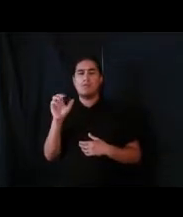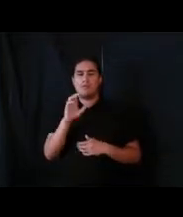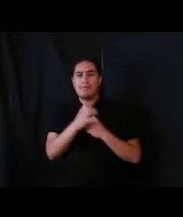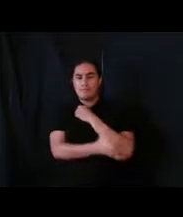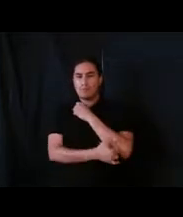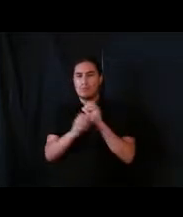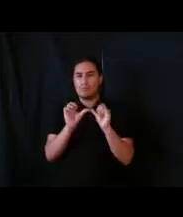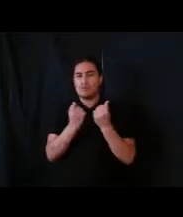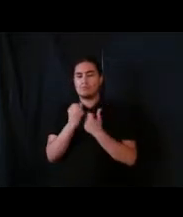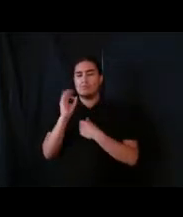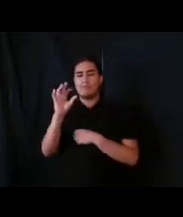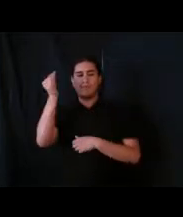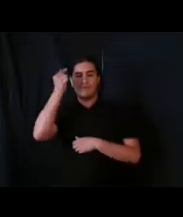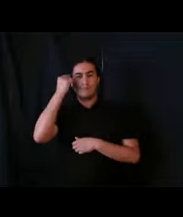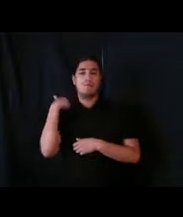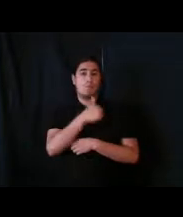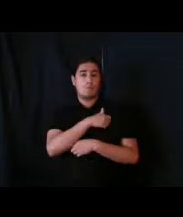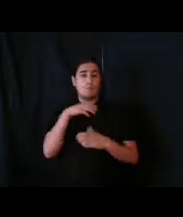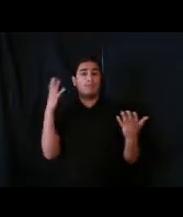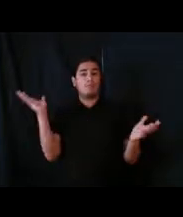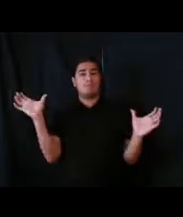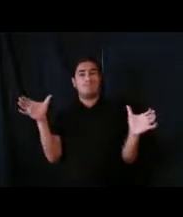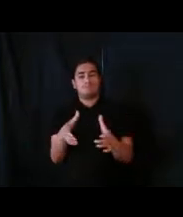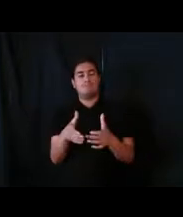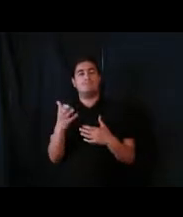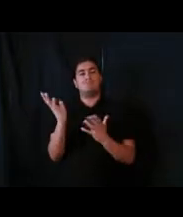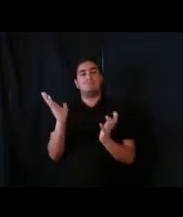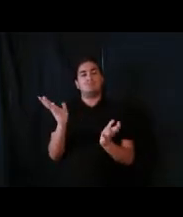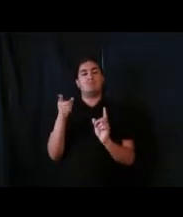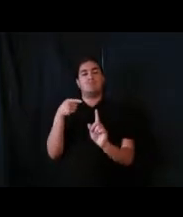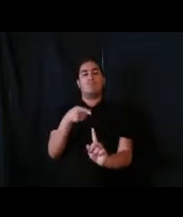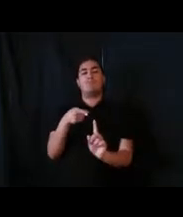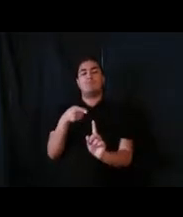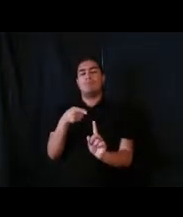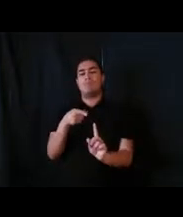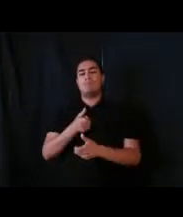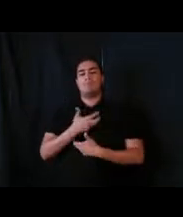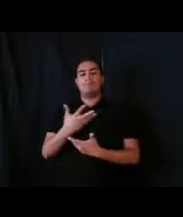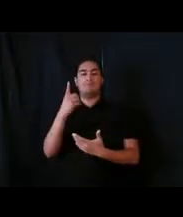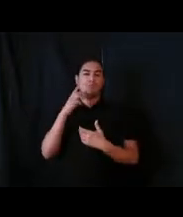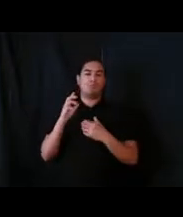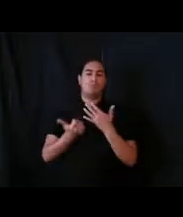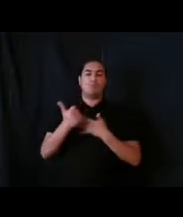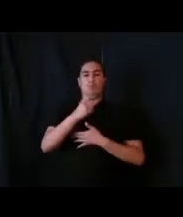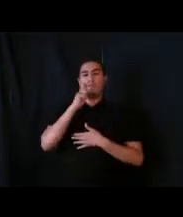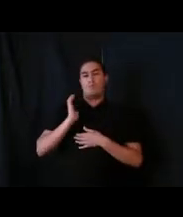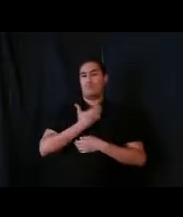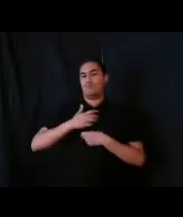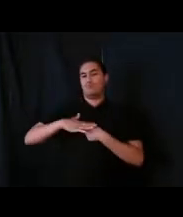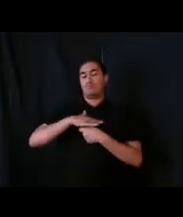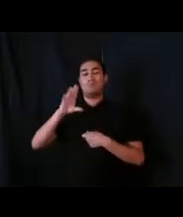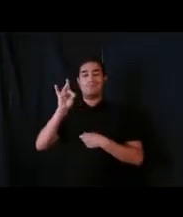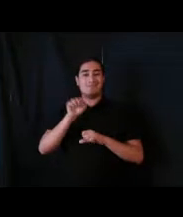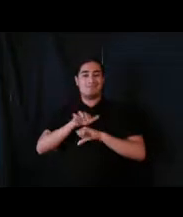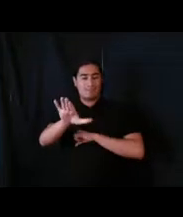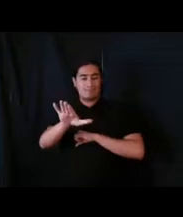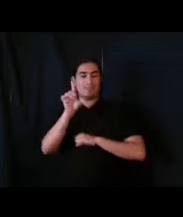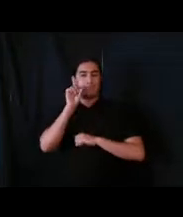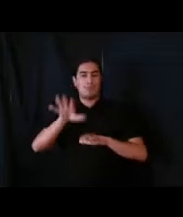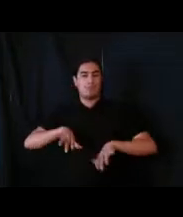coast that comes together to speak as one voice on priorities from our region we did submit a support letter for